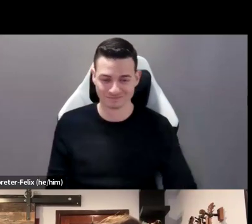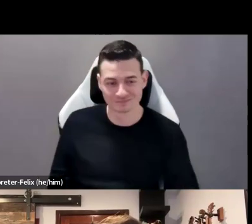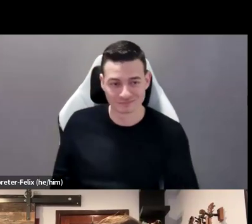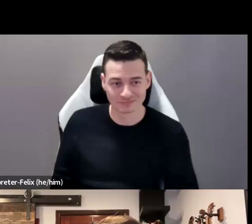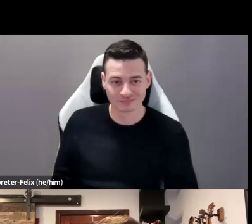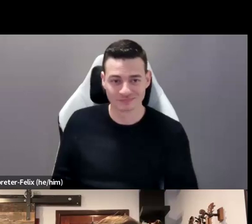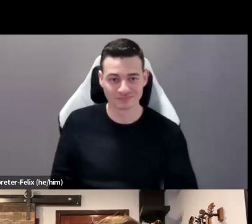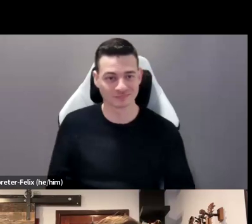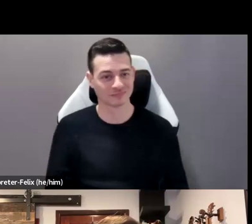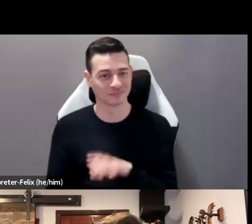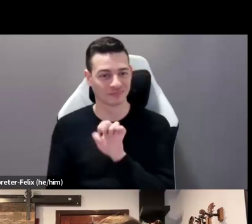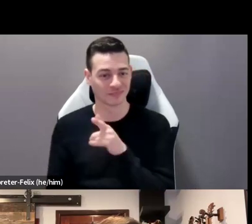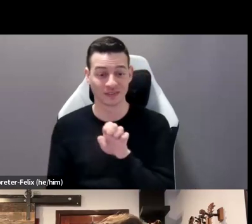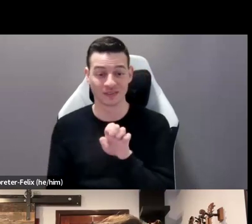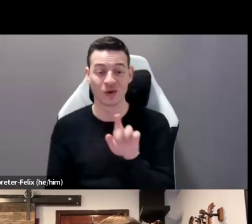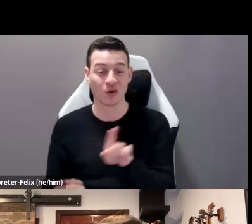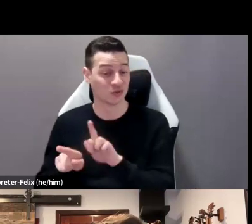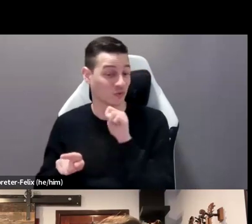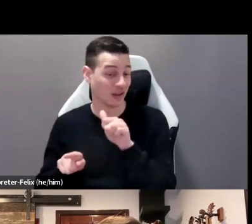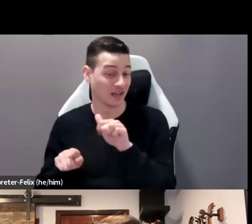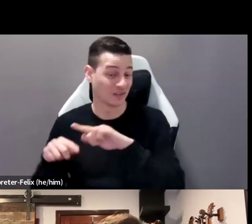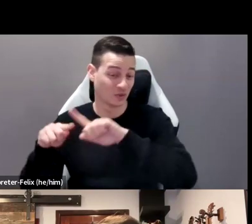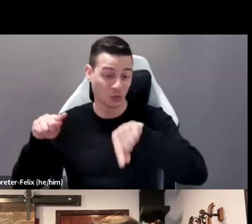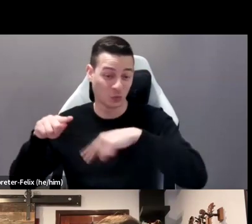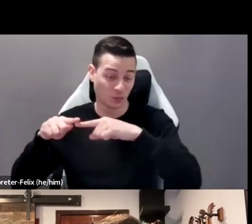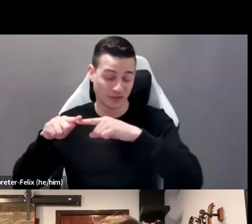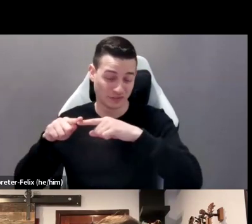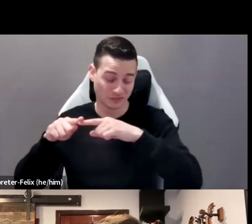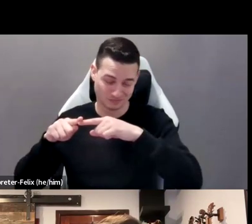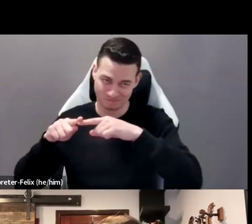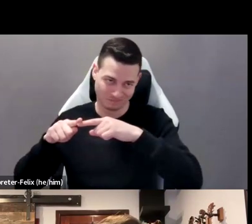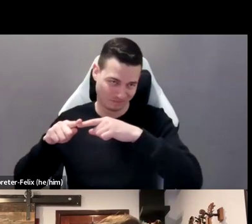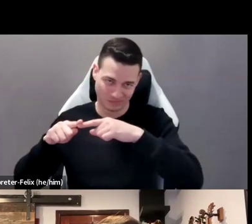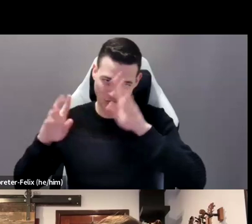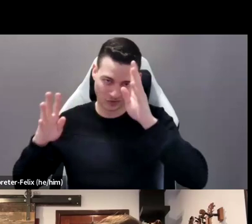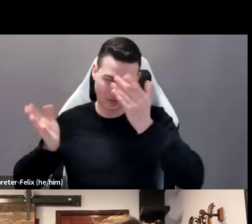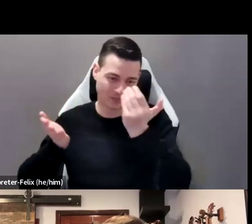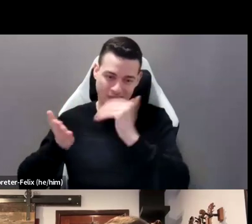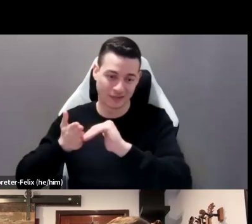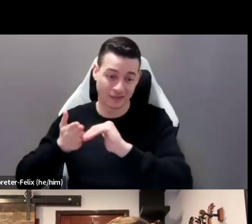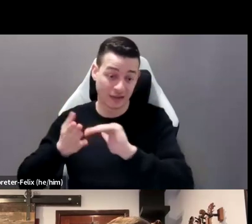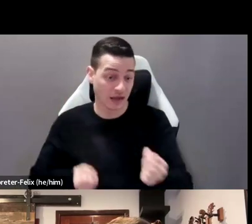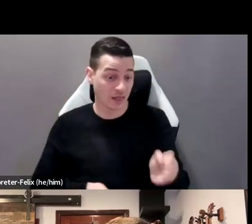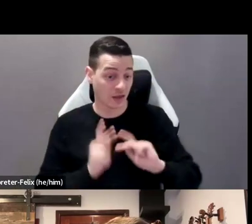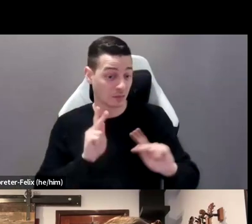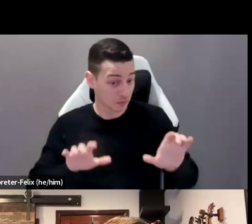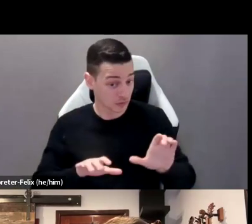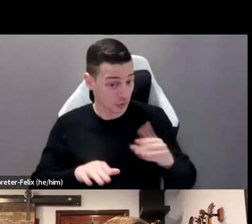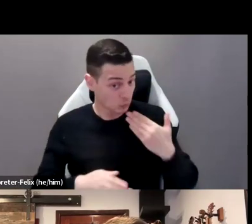Also, not to recreate the wheel. So a lot of people have, have done good things. So that can be, as JD